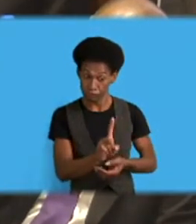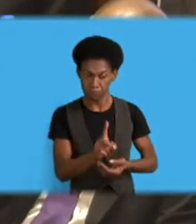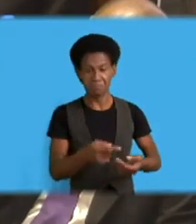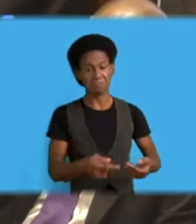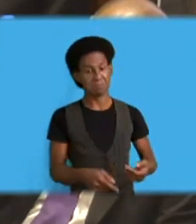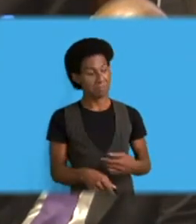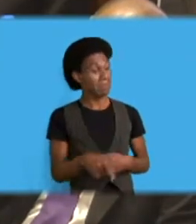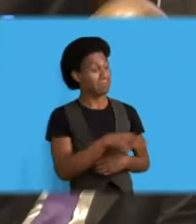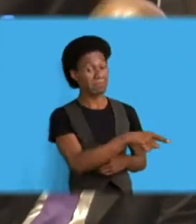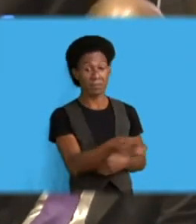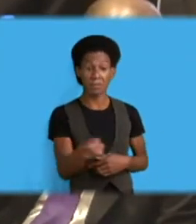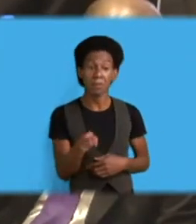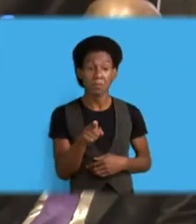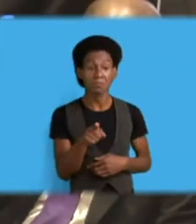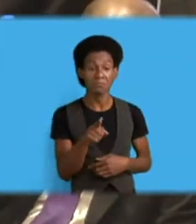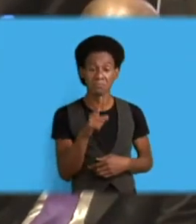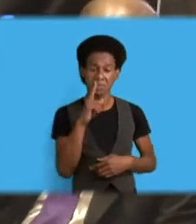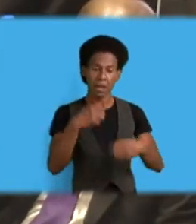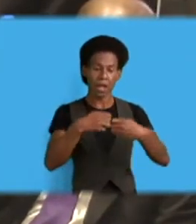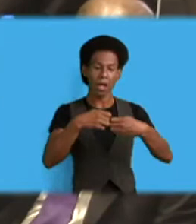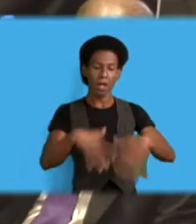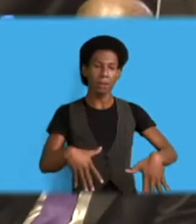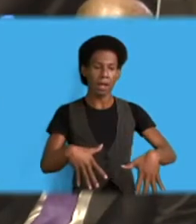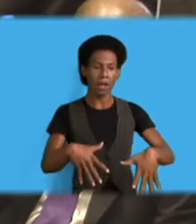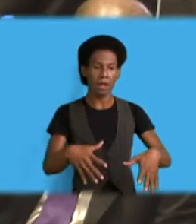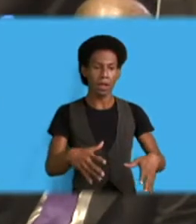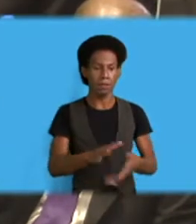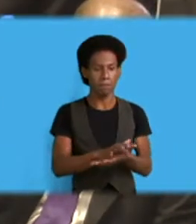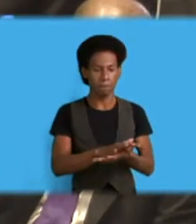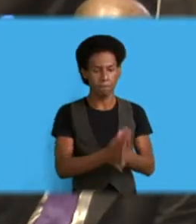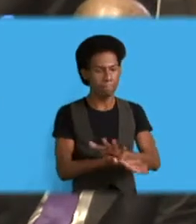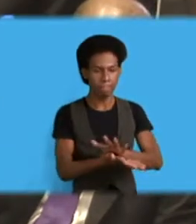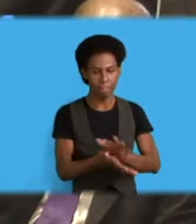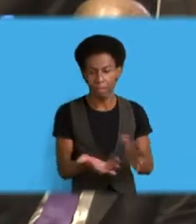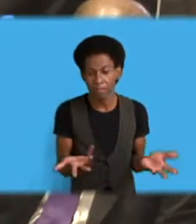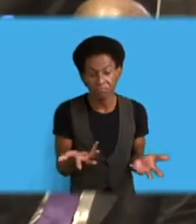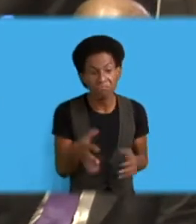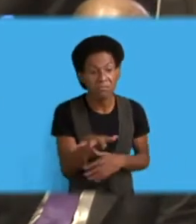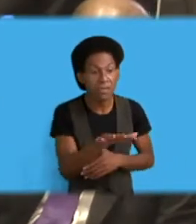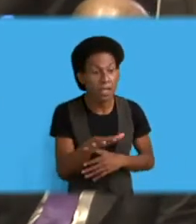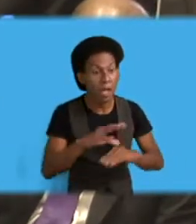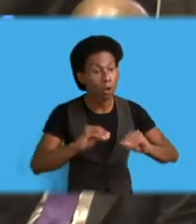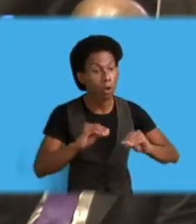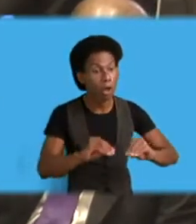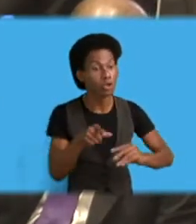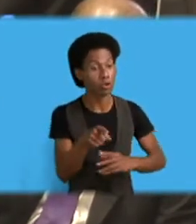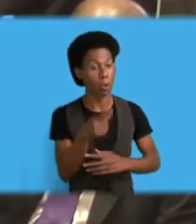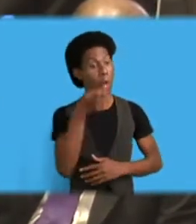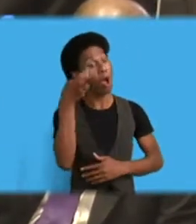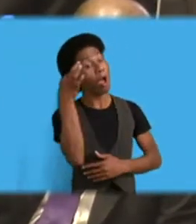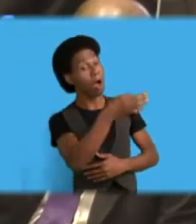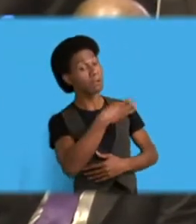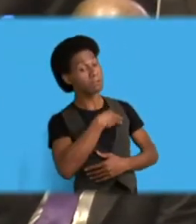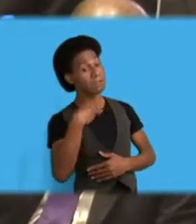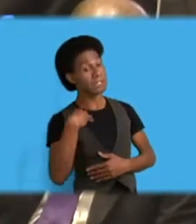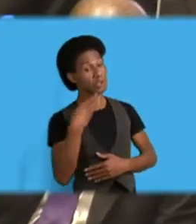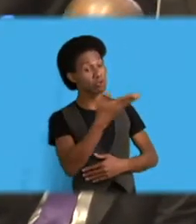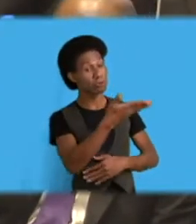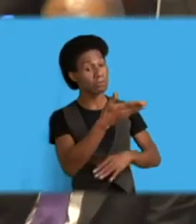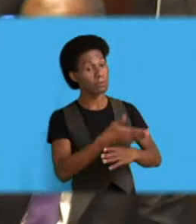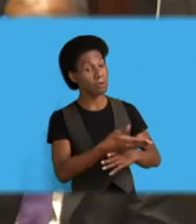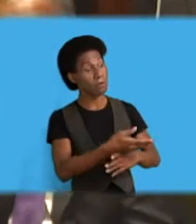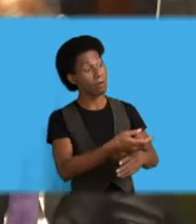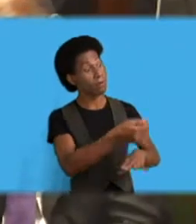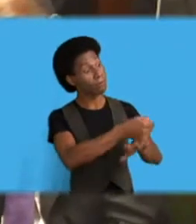Fijian education sector. I would also like to request the Honourable Minister, Mr. Deputy Speaker, to give this House an update on the number of